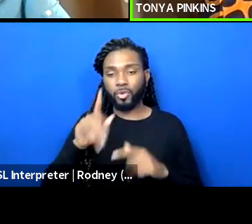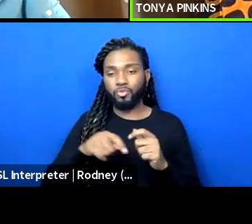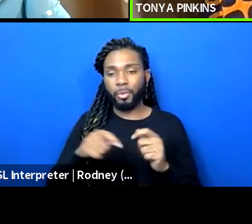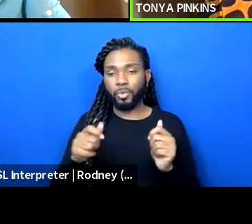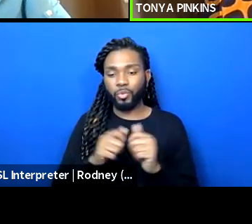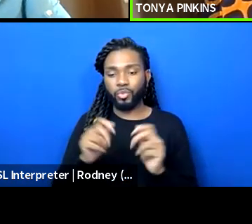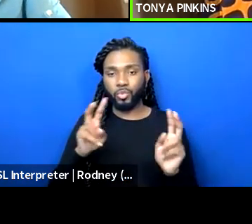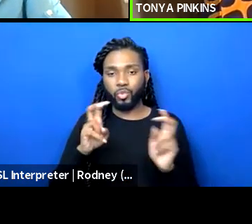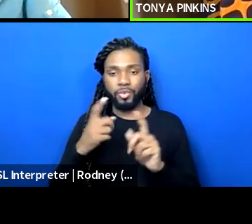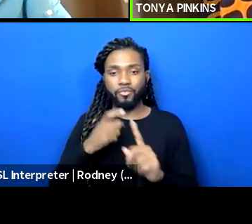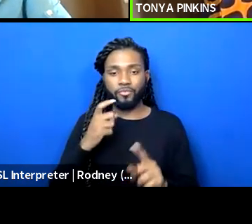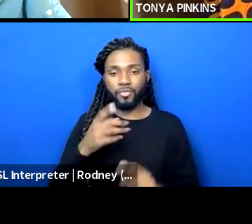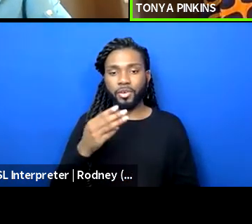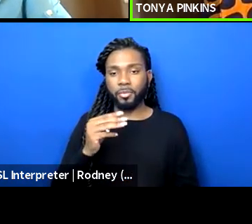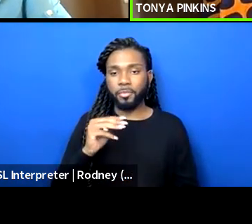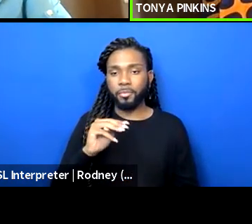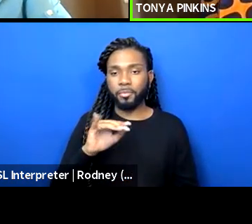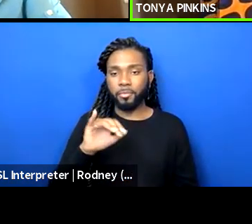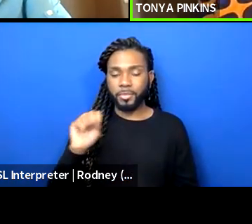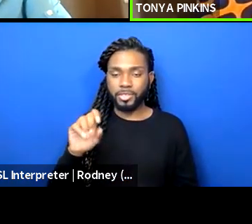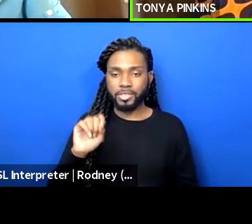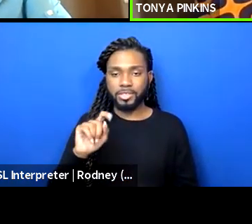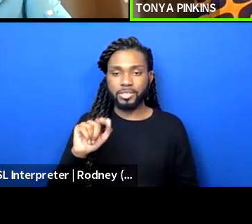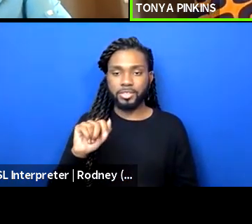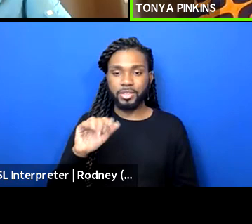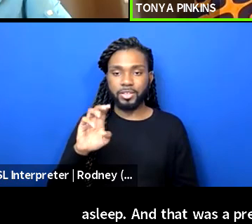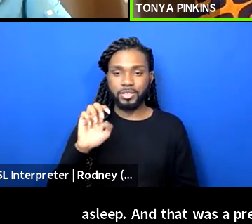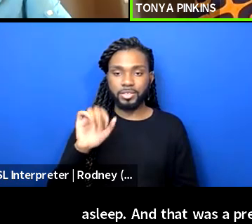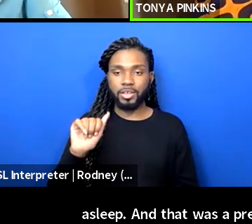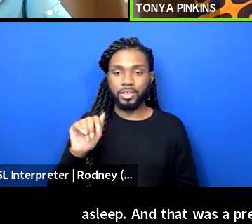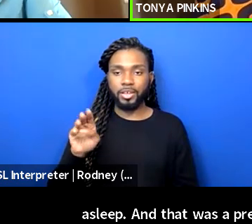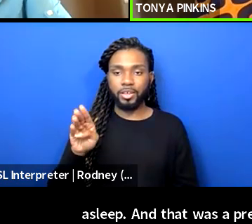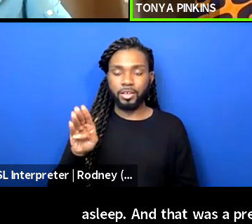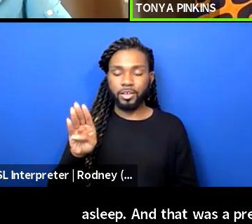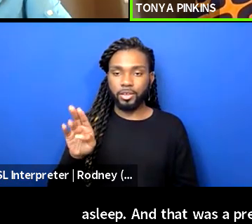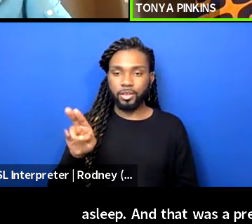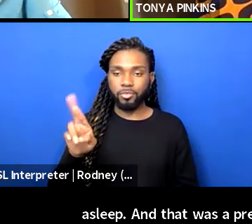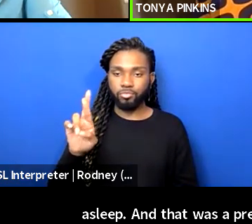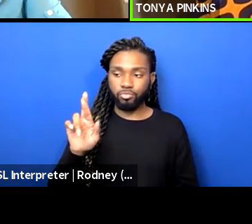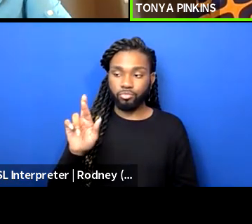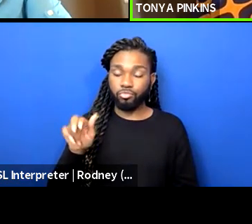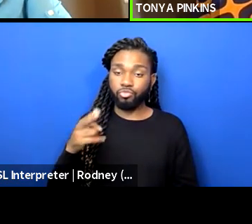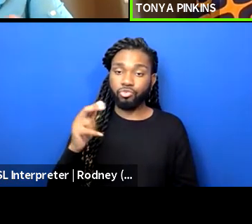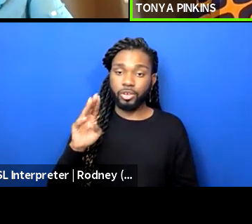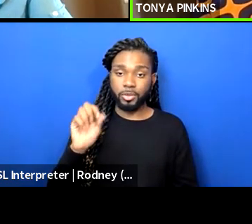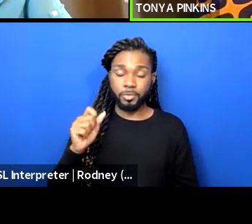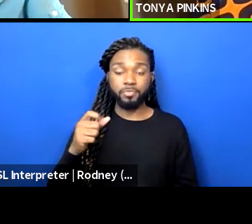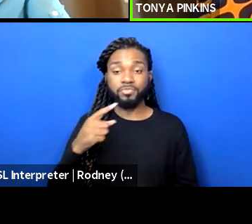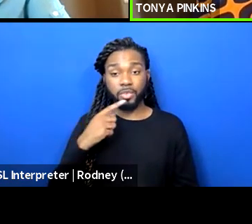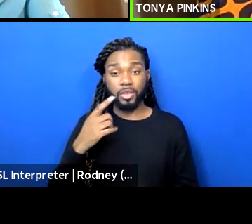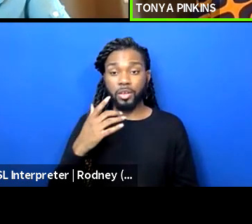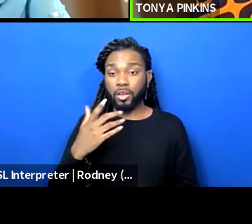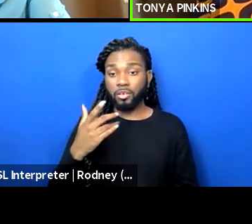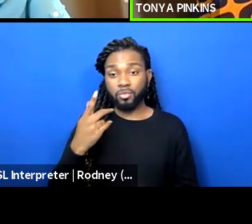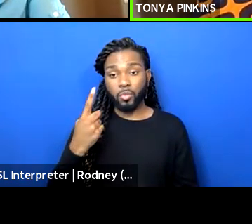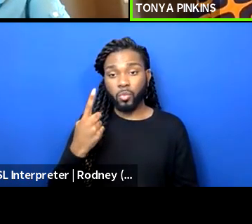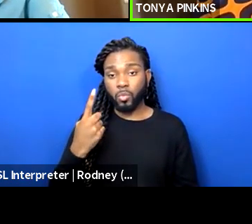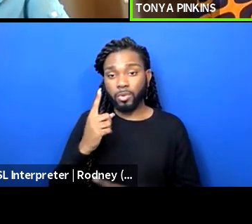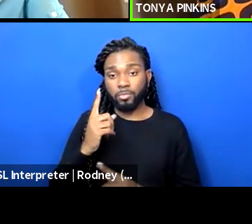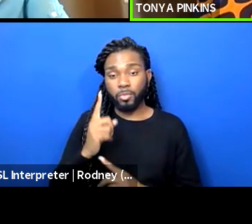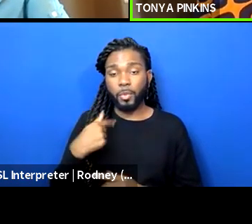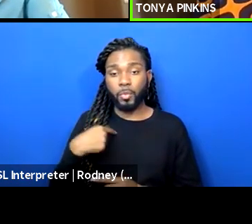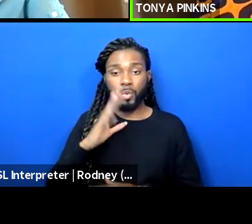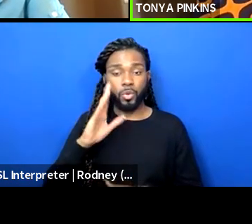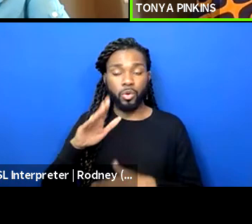quote from Miss Stacey Abrams. We will all at some point encounter hurdles to gaining